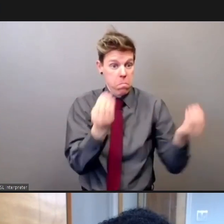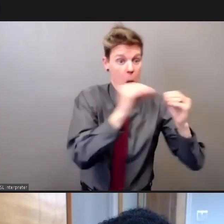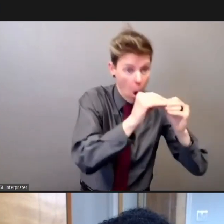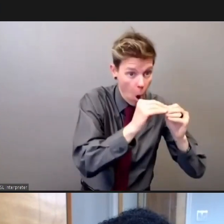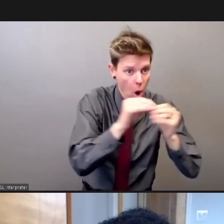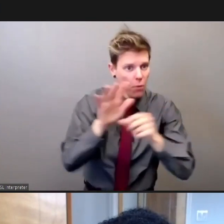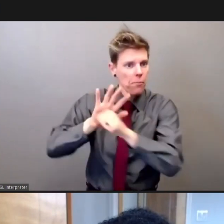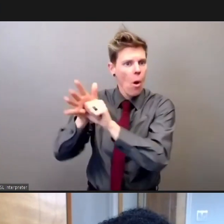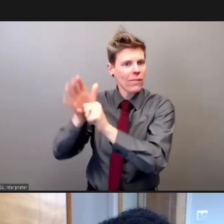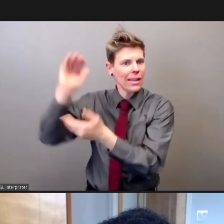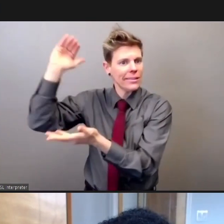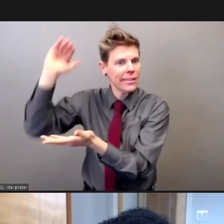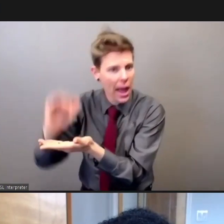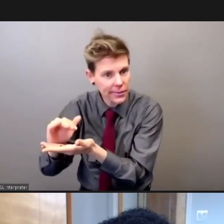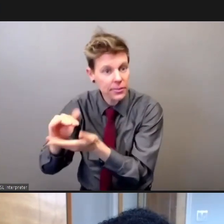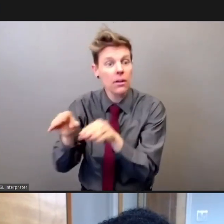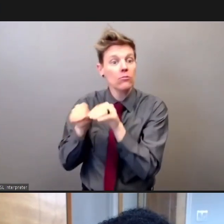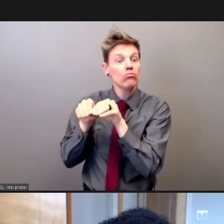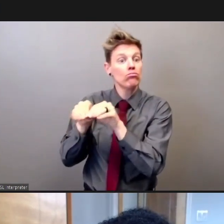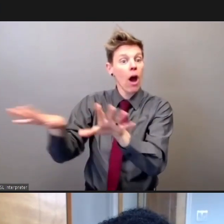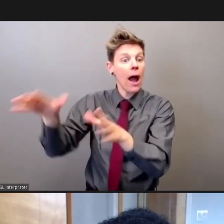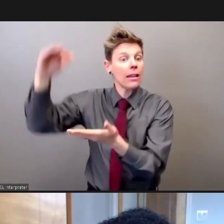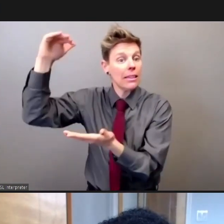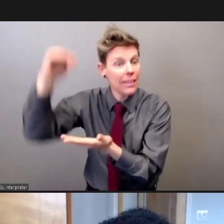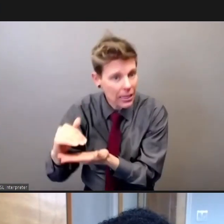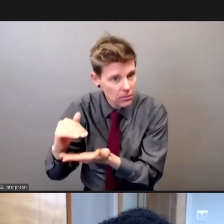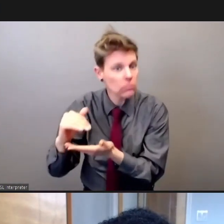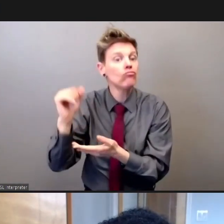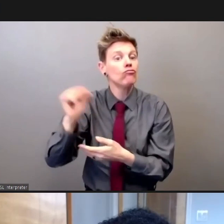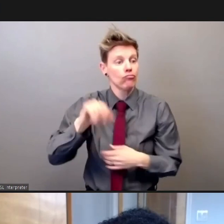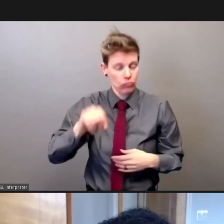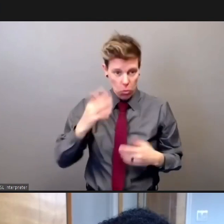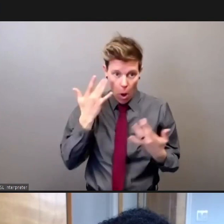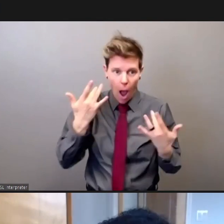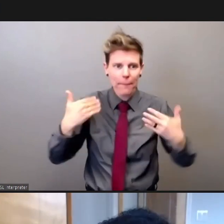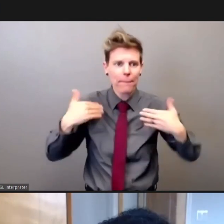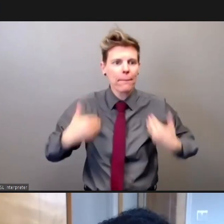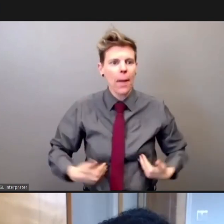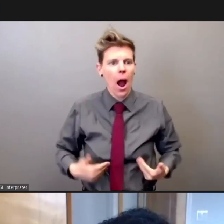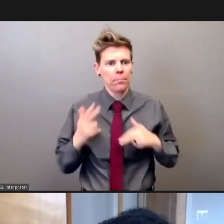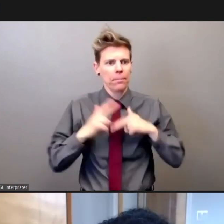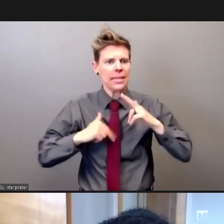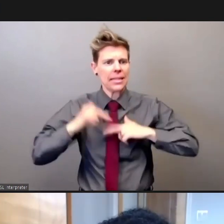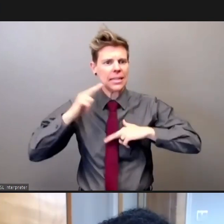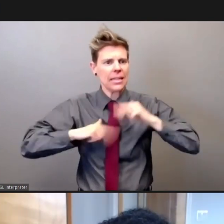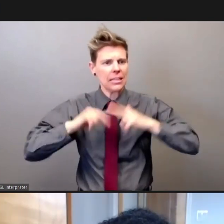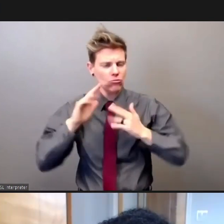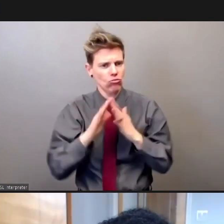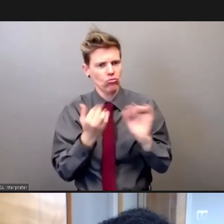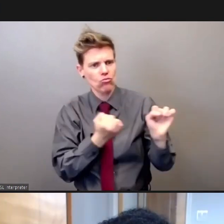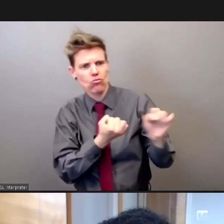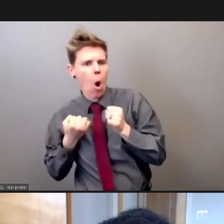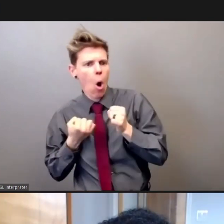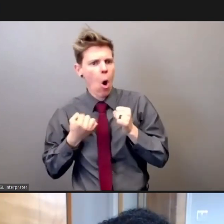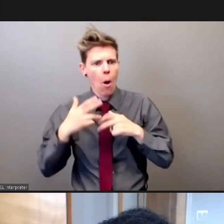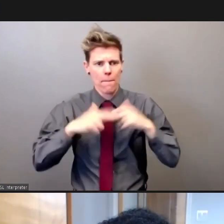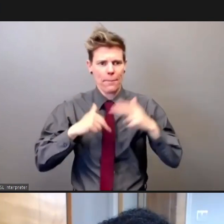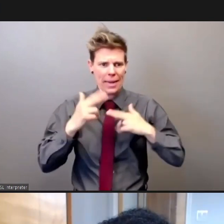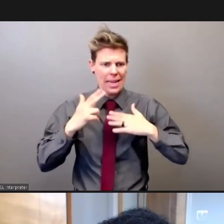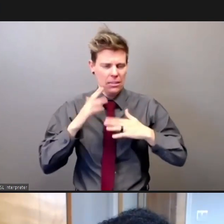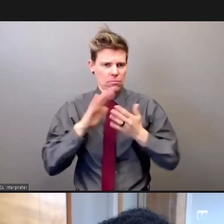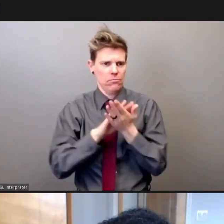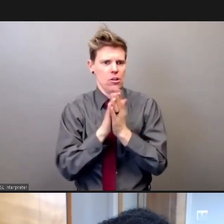that are vaccinated and immune to coronavirus, the less people there are to get the disease. So every vaccine that's